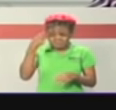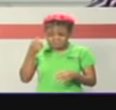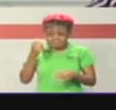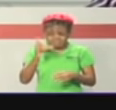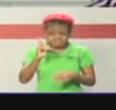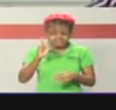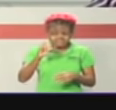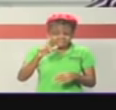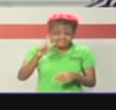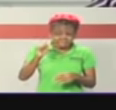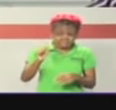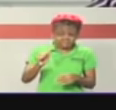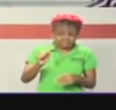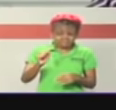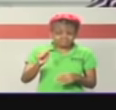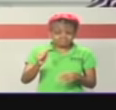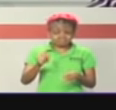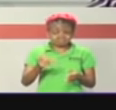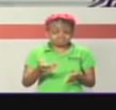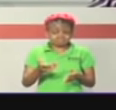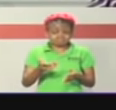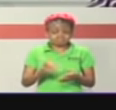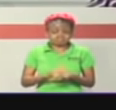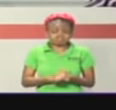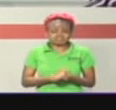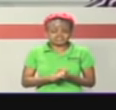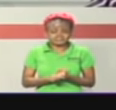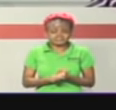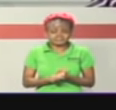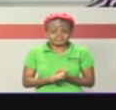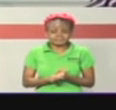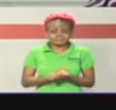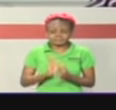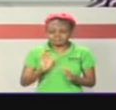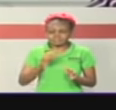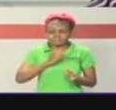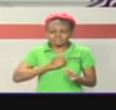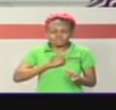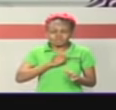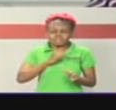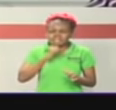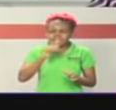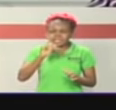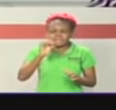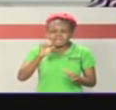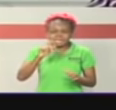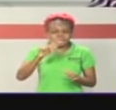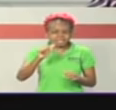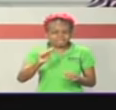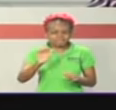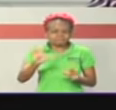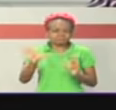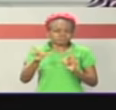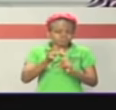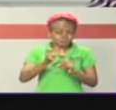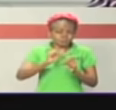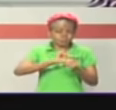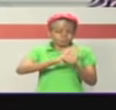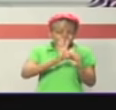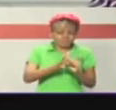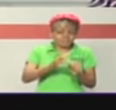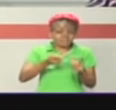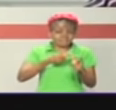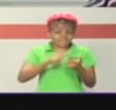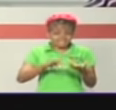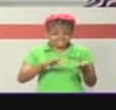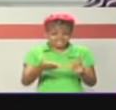tested? That should be not the Delta virus. As a result of the COVID-19 virus, are they being tested for the Delta